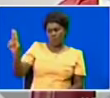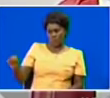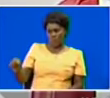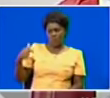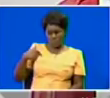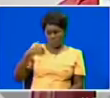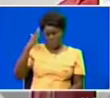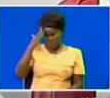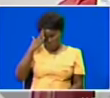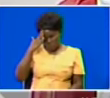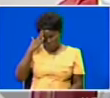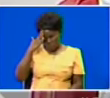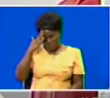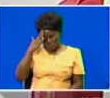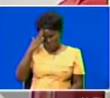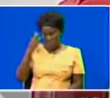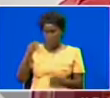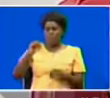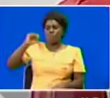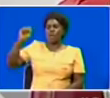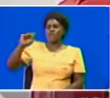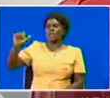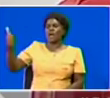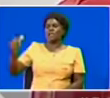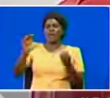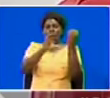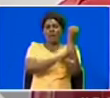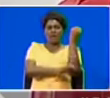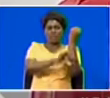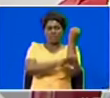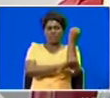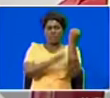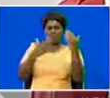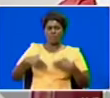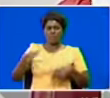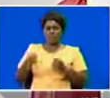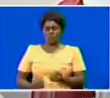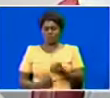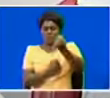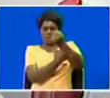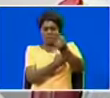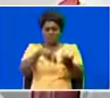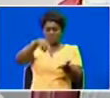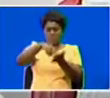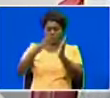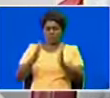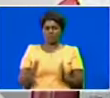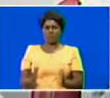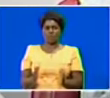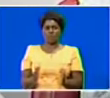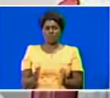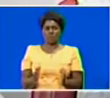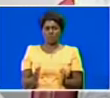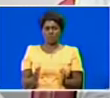this all along. Mm-hmm. The way politics work in other countries is that the people fund the politician, mm-hmm. and then the politician is accountable to the